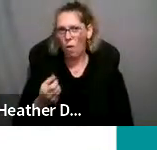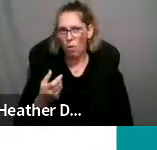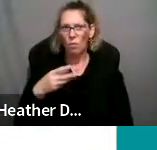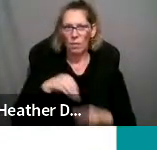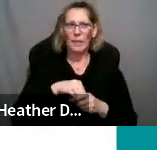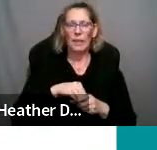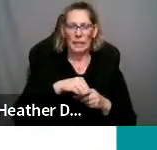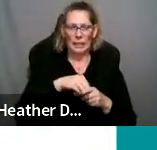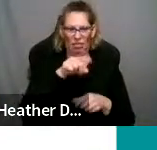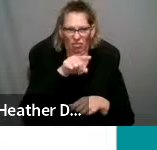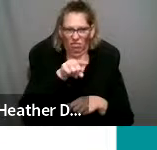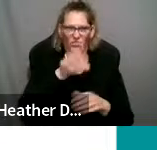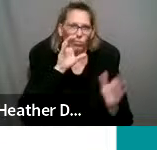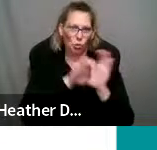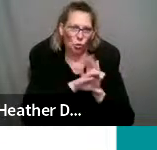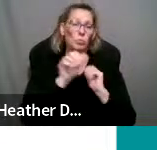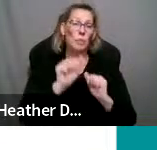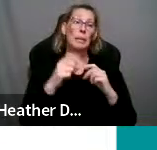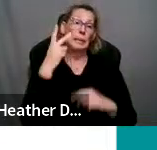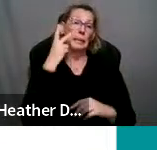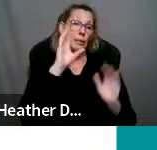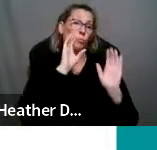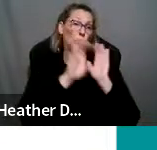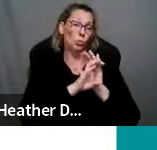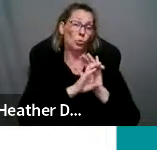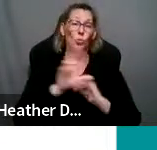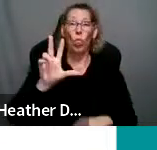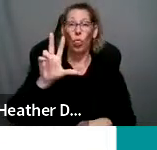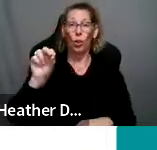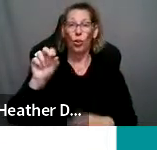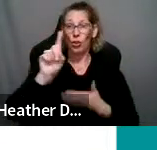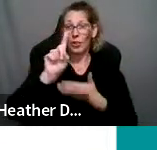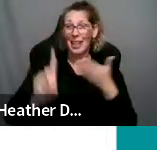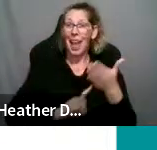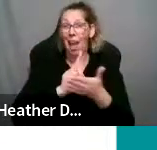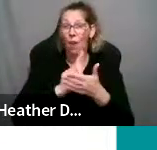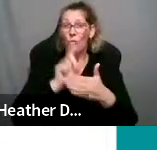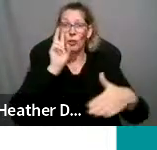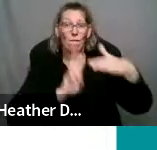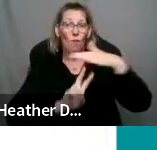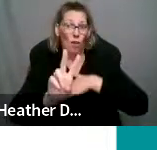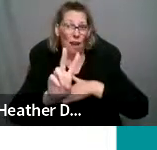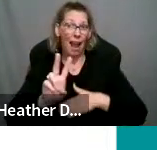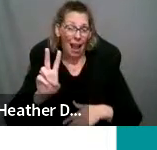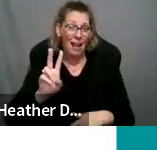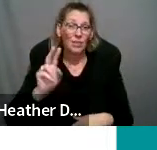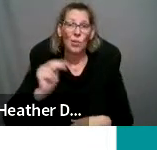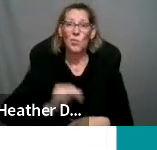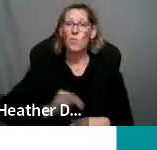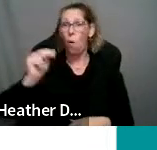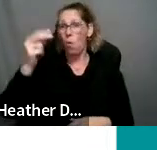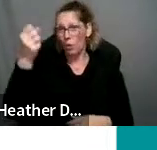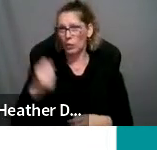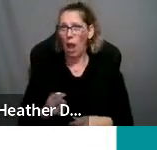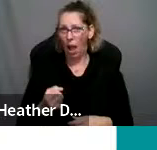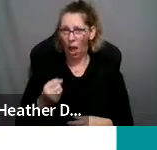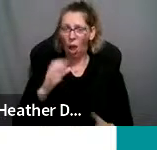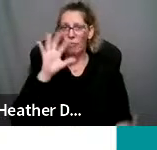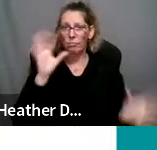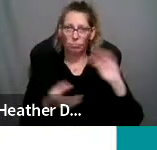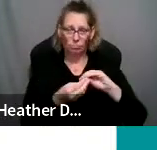graphic. As you can see in the graphic, we have about 30 hours forecast for northbound and southbound combined